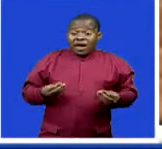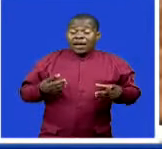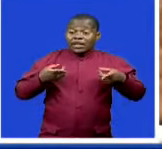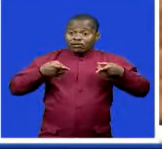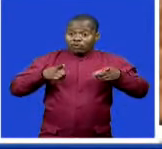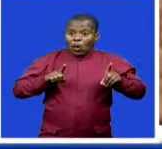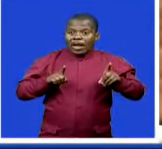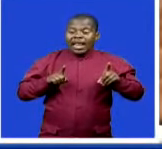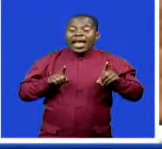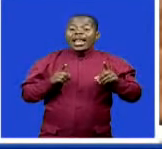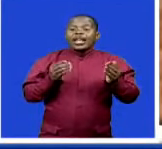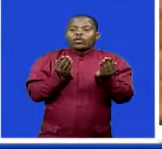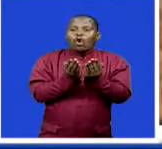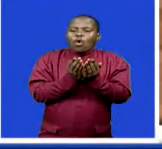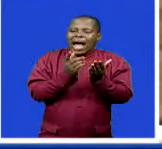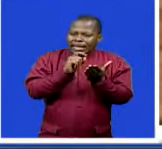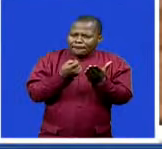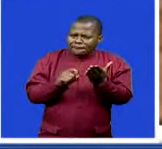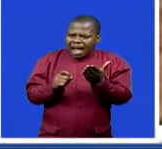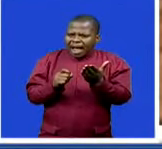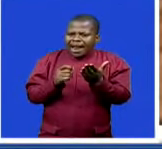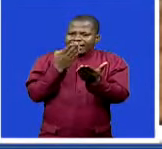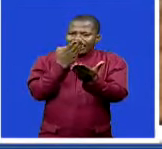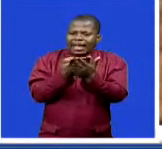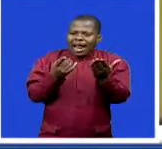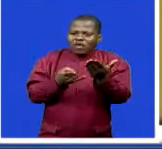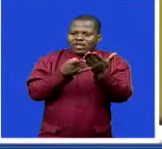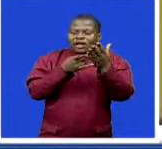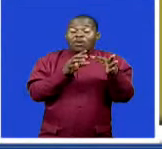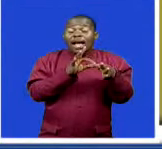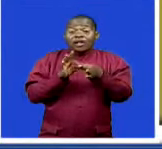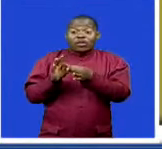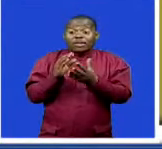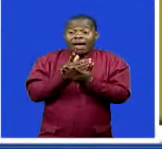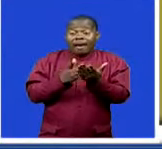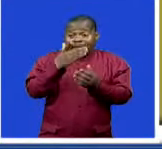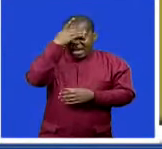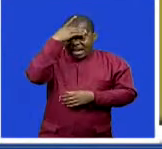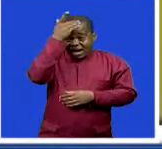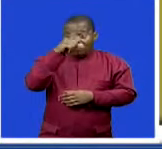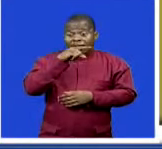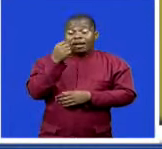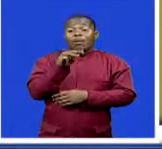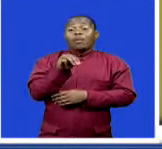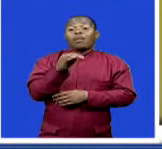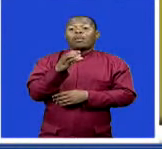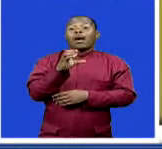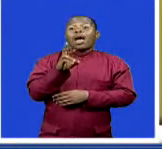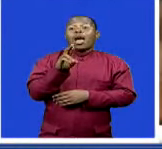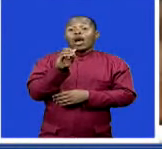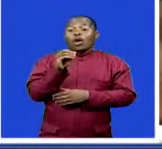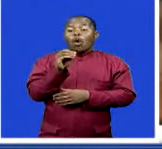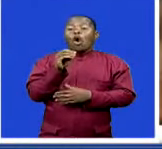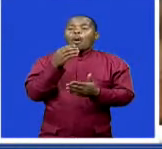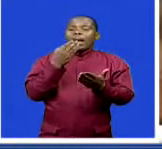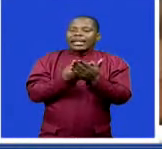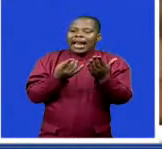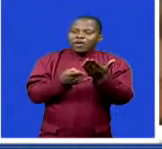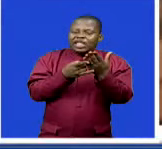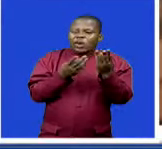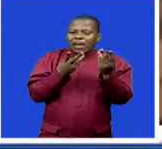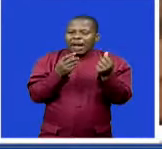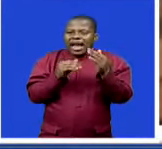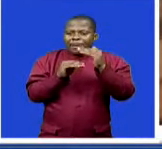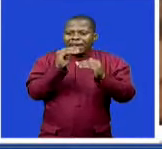might collapse at any time. It is for this reason that the school approached Micro Projects for financial assistance